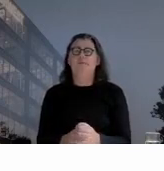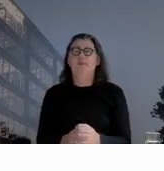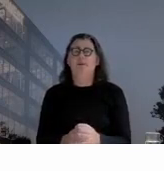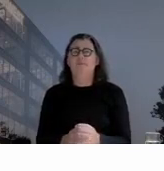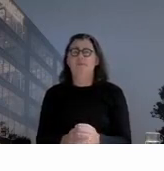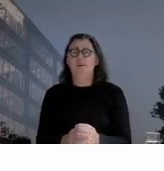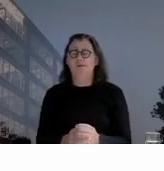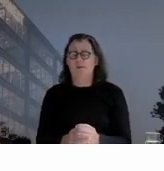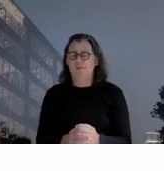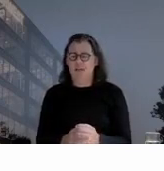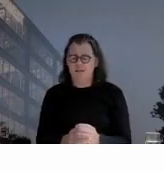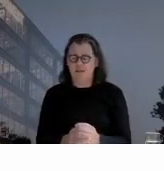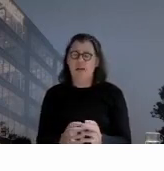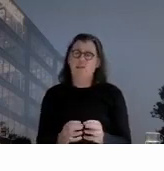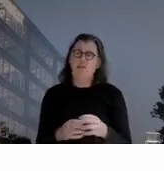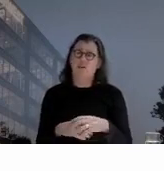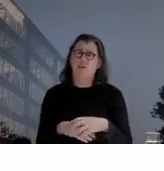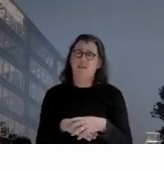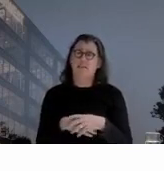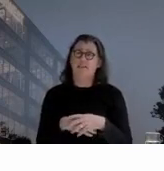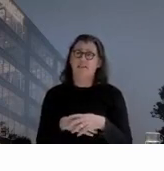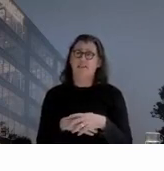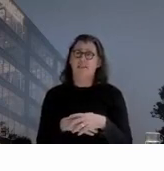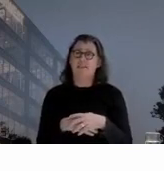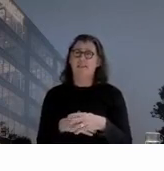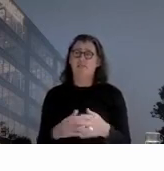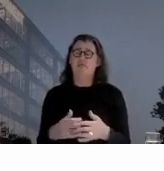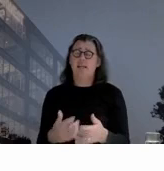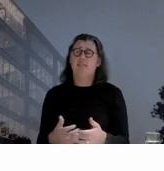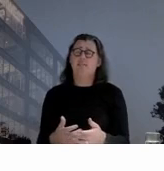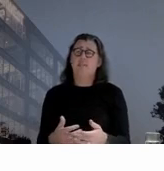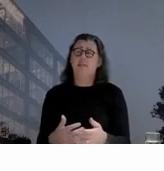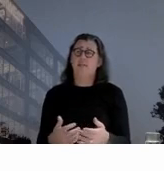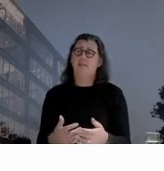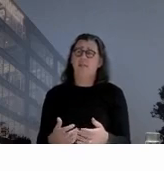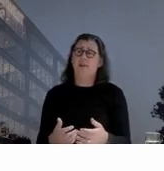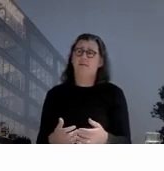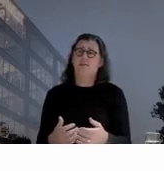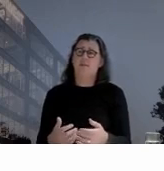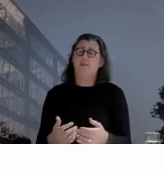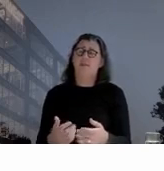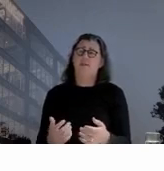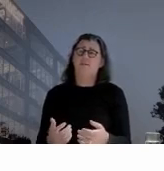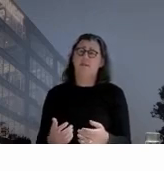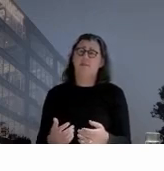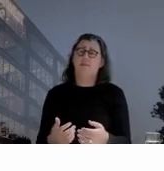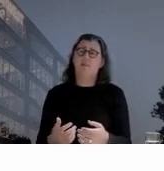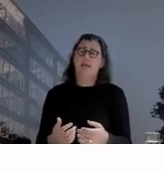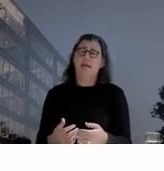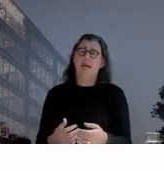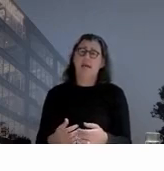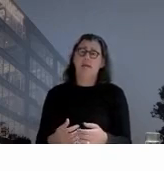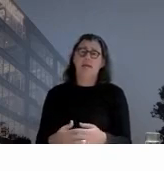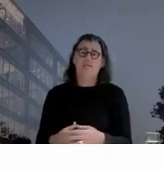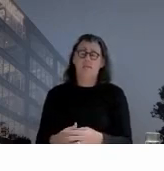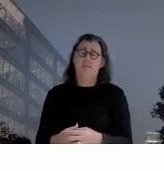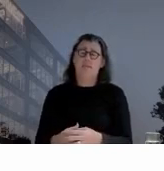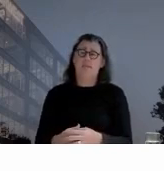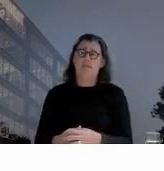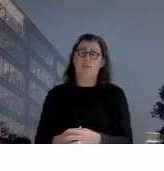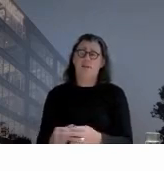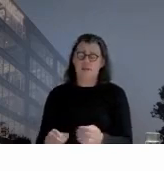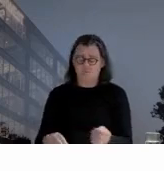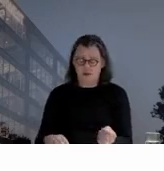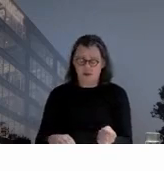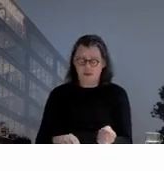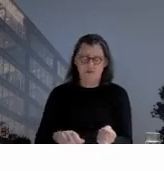very careful what information you're basing your actions on. This is relatively new space for lots and lots of people. Everybody's